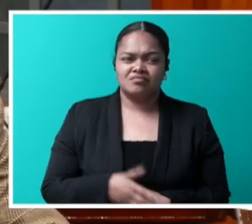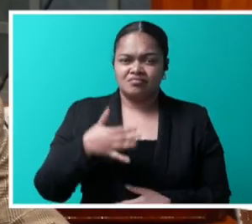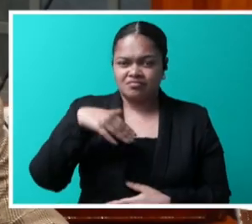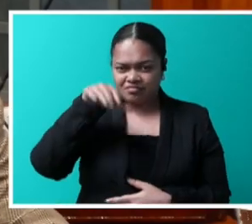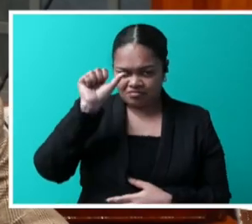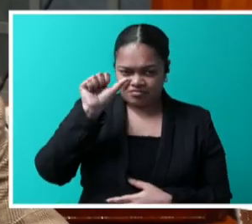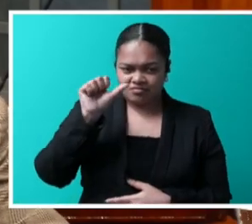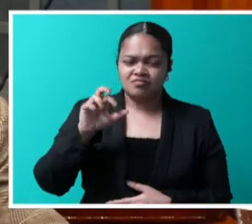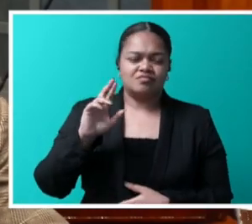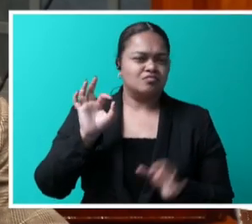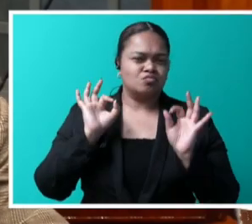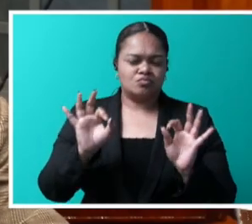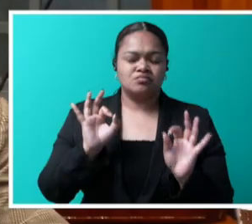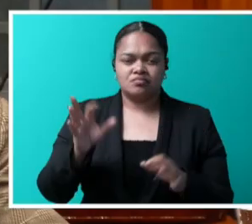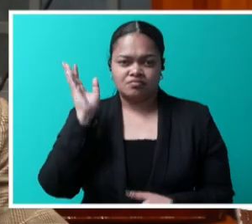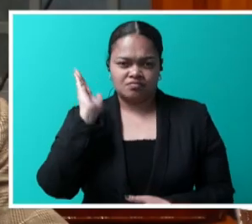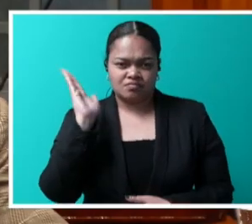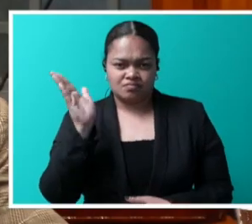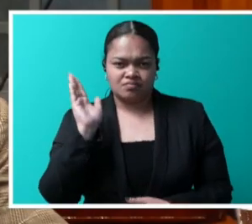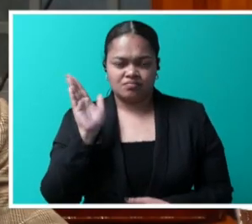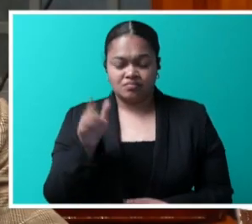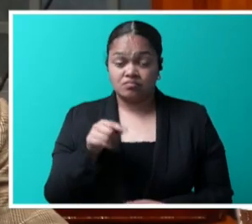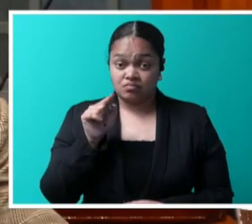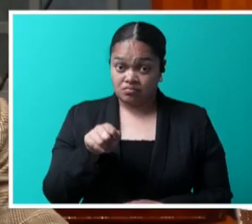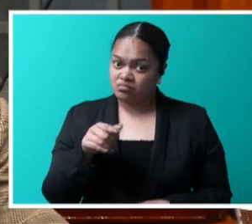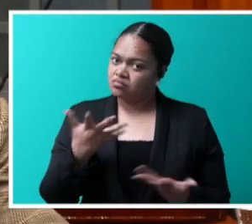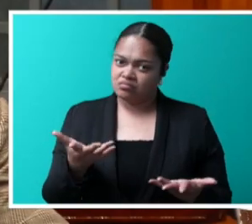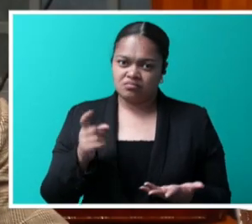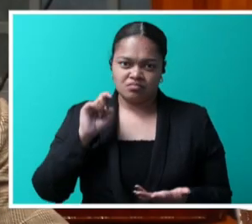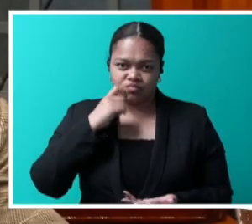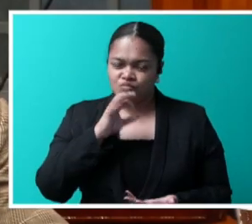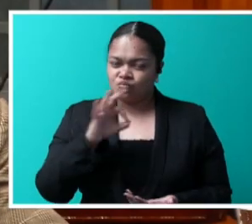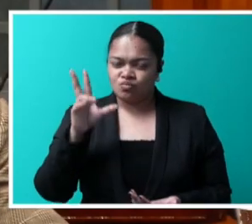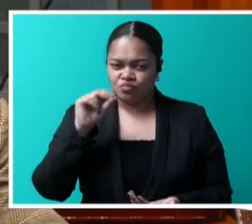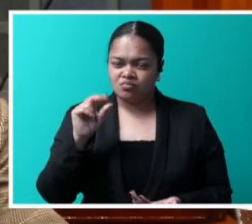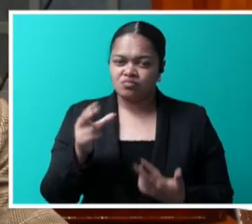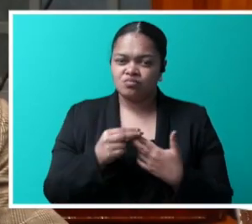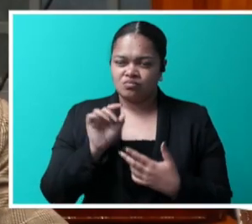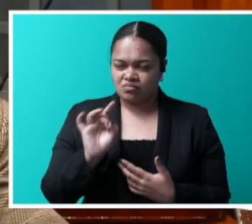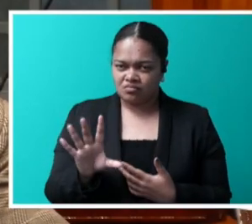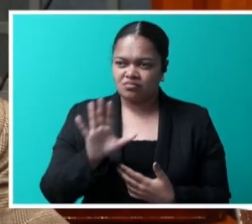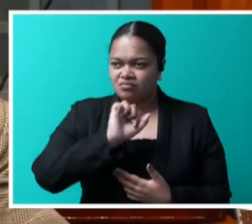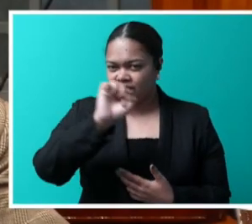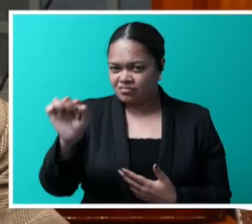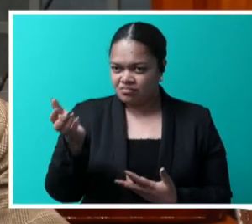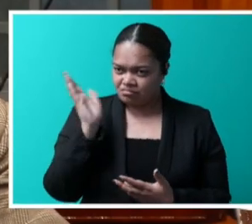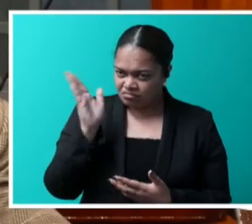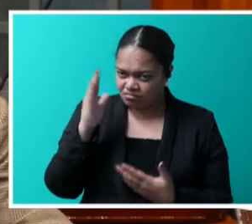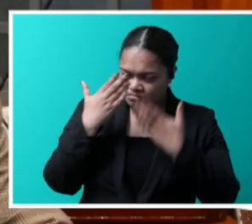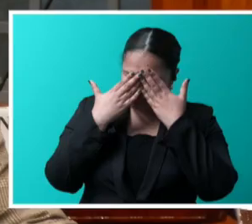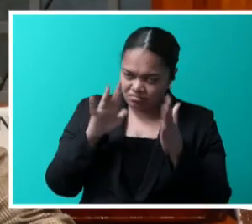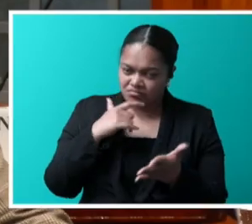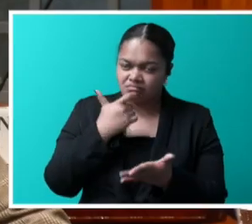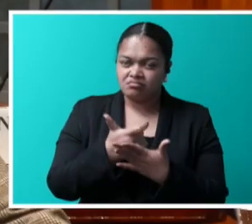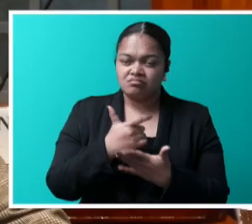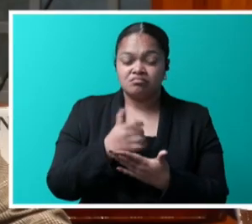great facilitation. This would not have been possible without their intervention. Mr. Speaker, the yearly